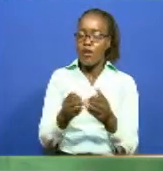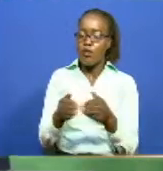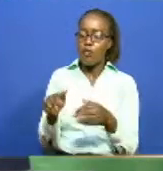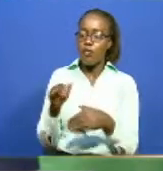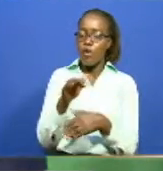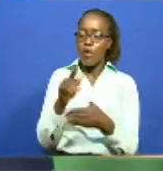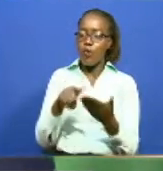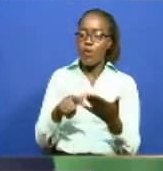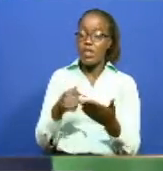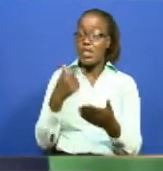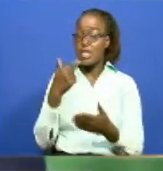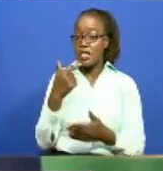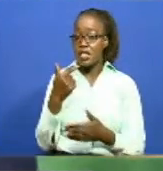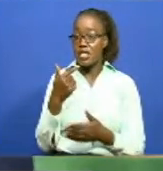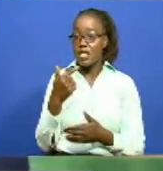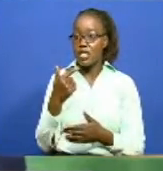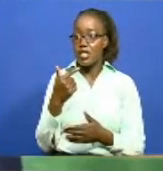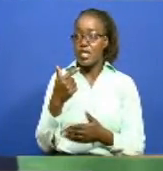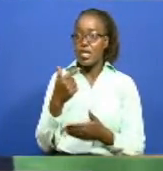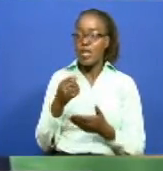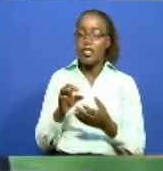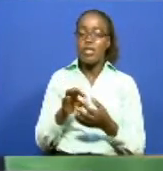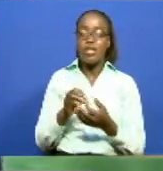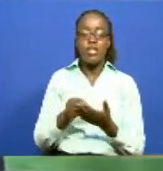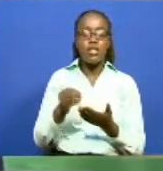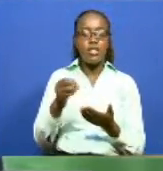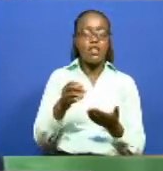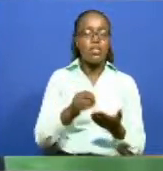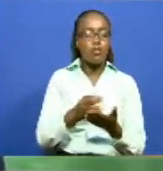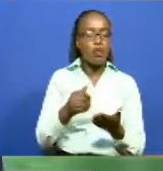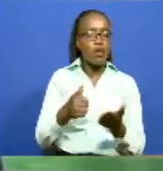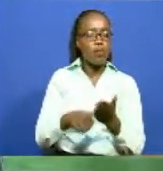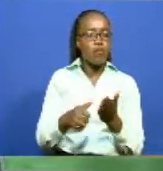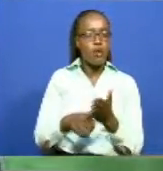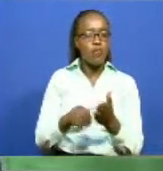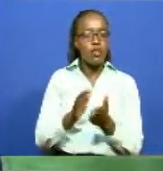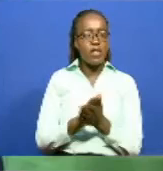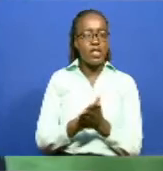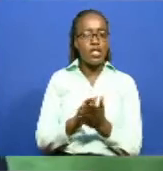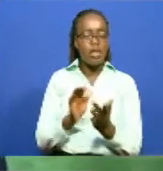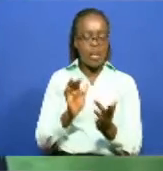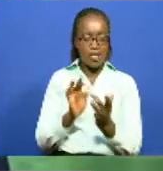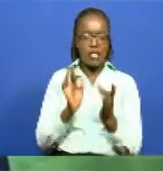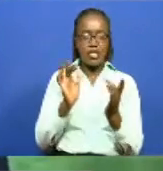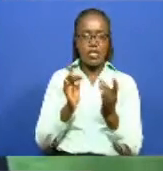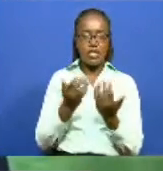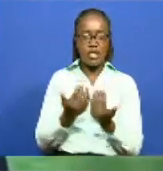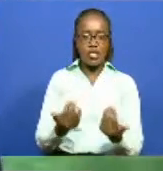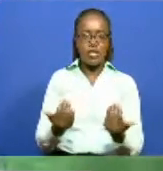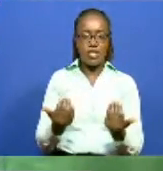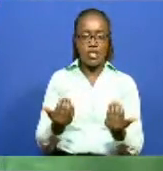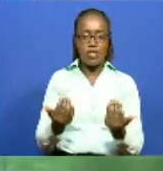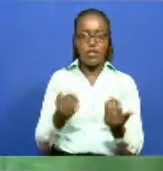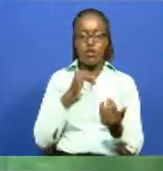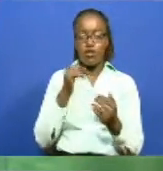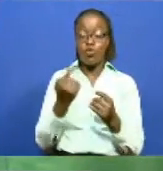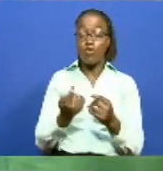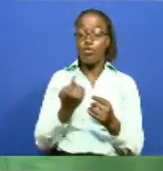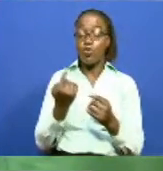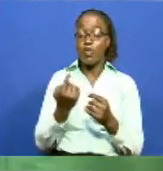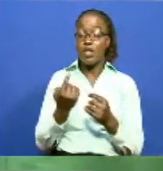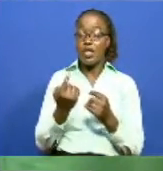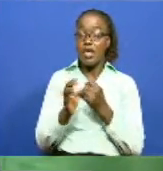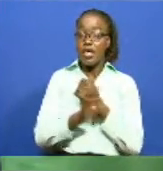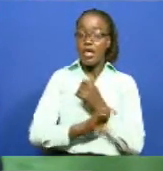stated was the global supply chain constraints in terms of the testing kits. So we were not the only country,